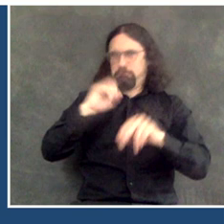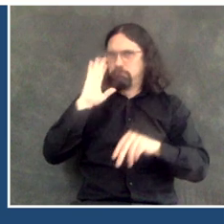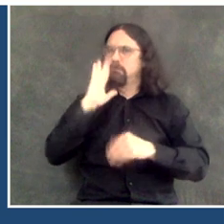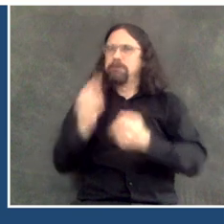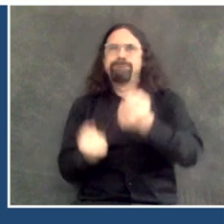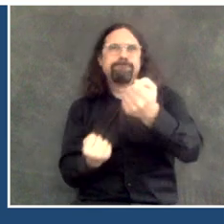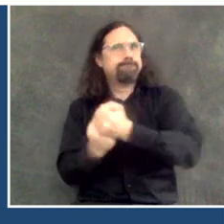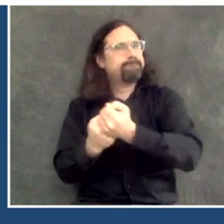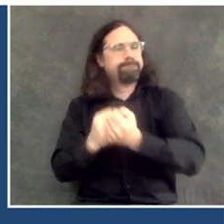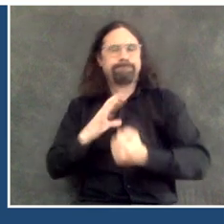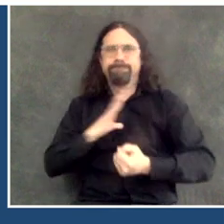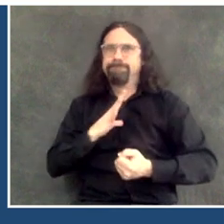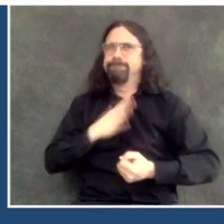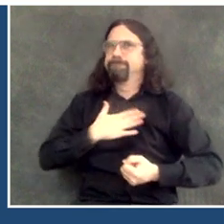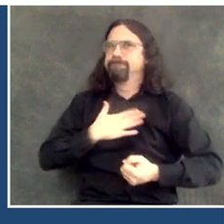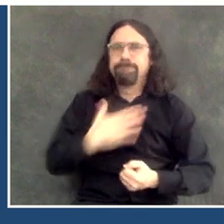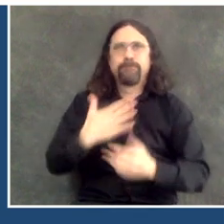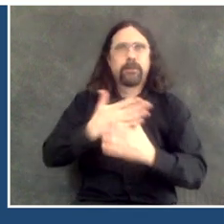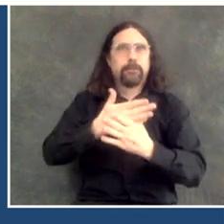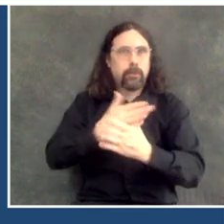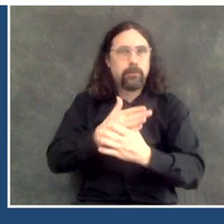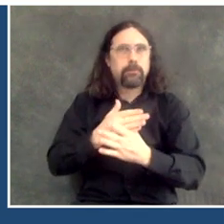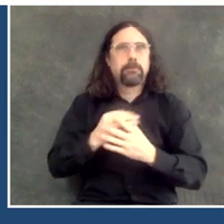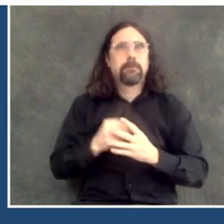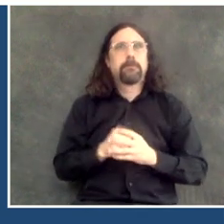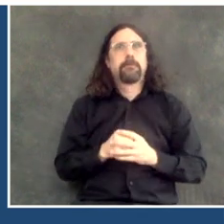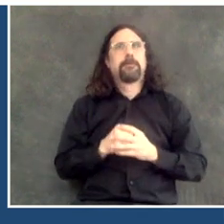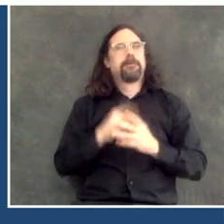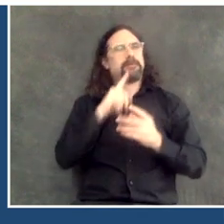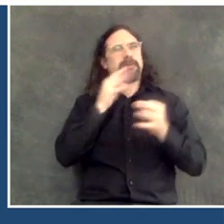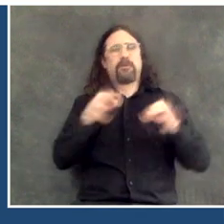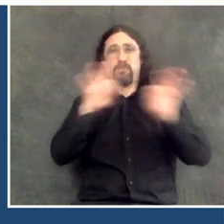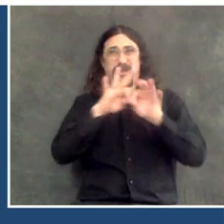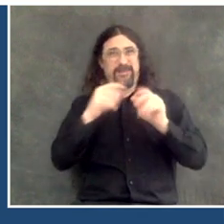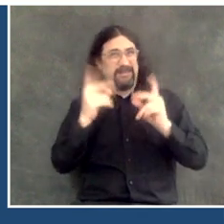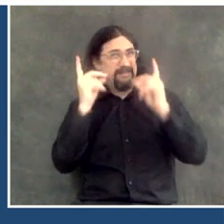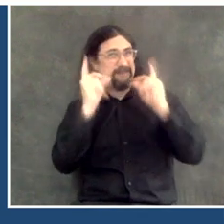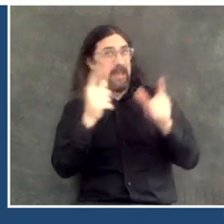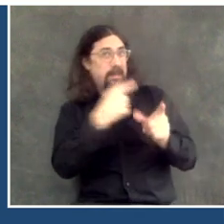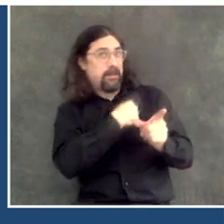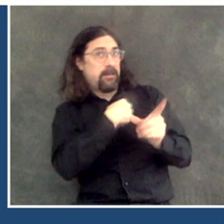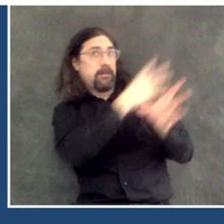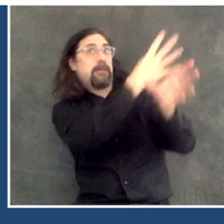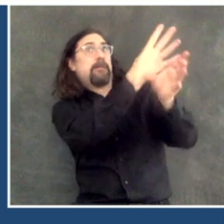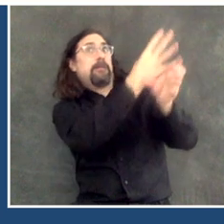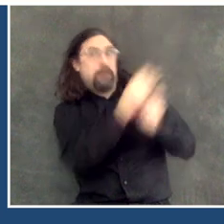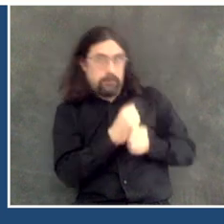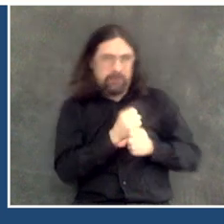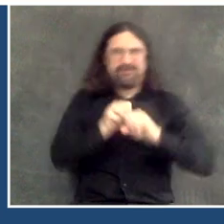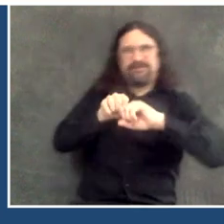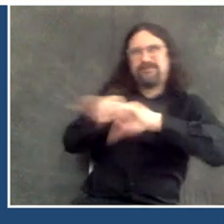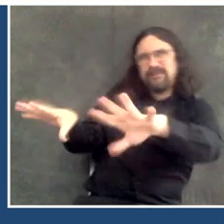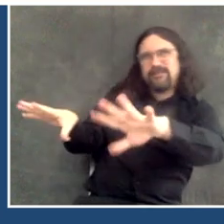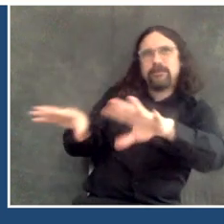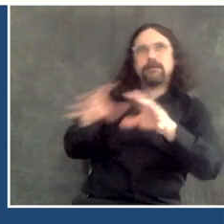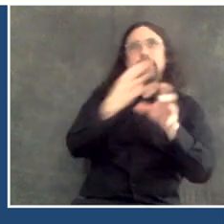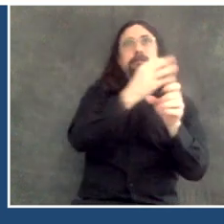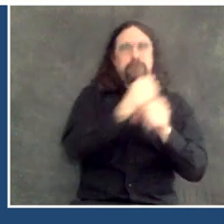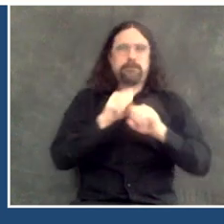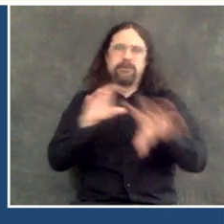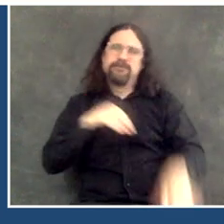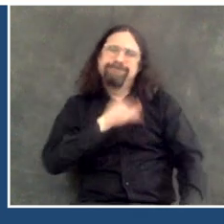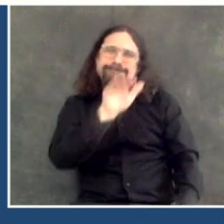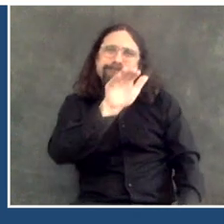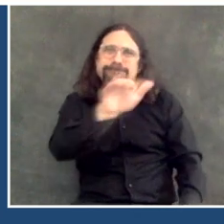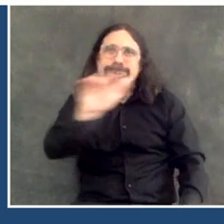secured. But in the event that any private organization, any company, any individual attempts